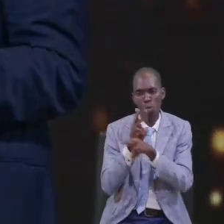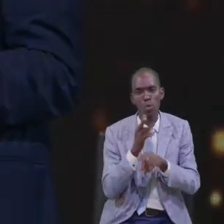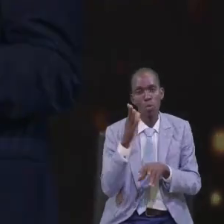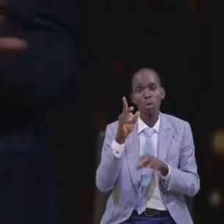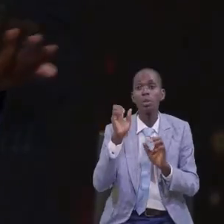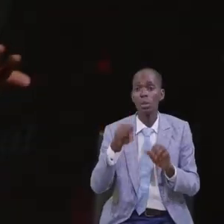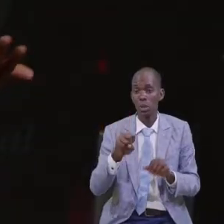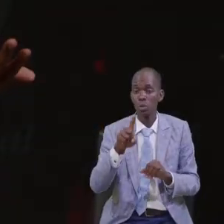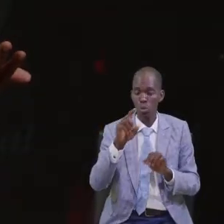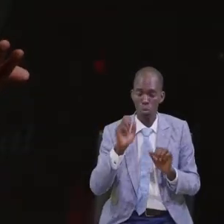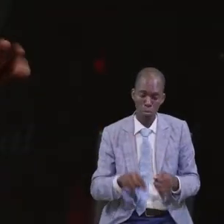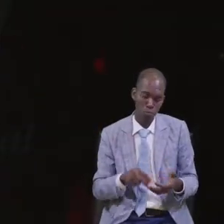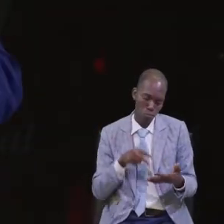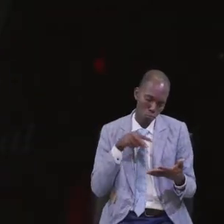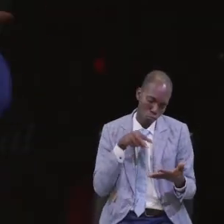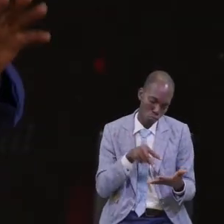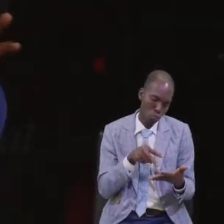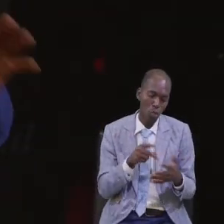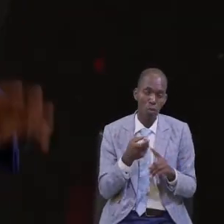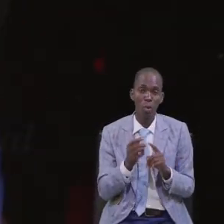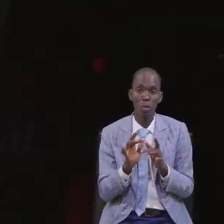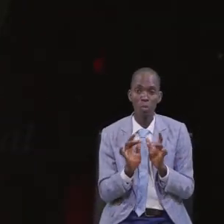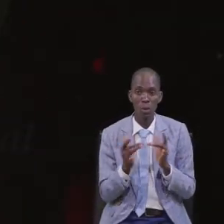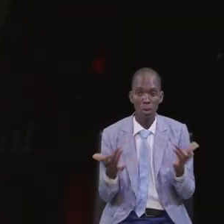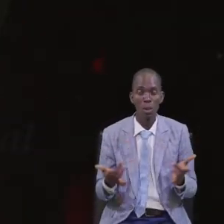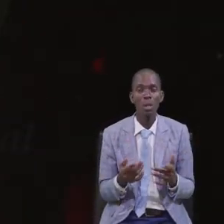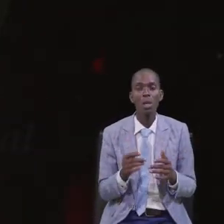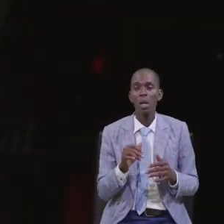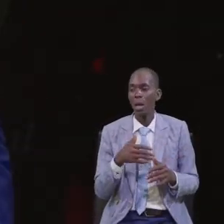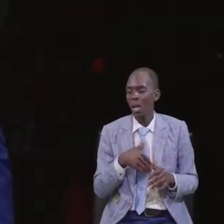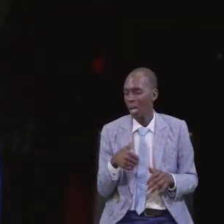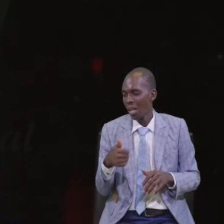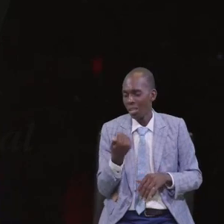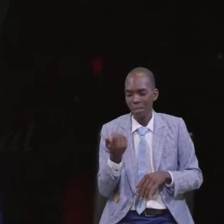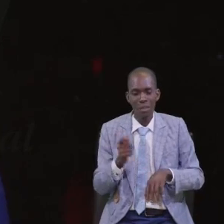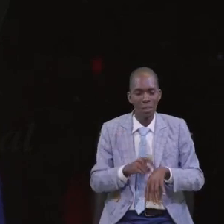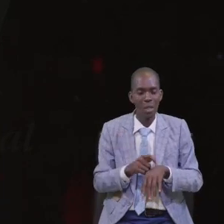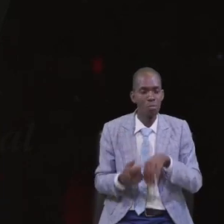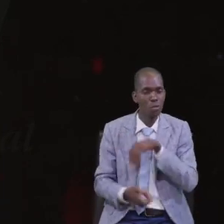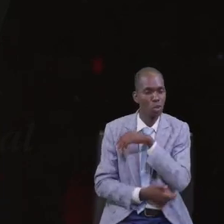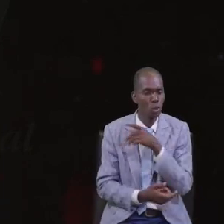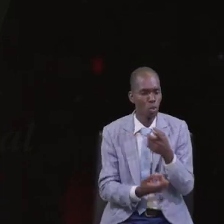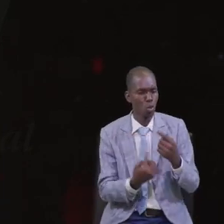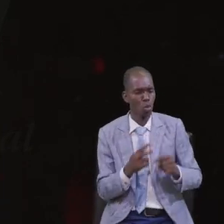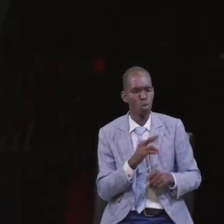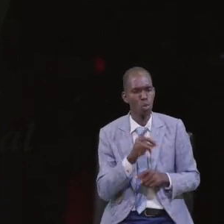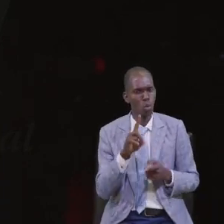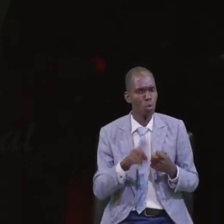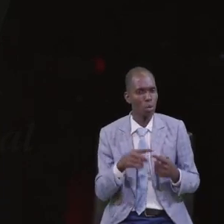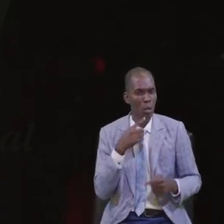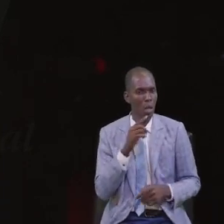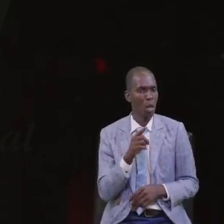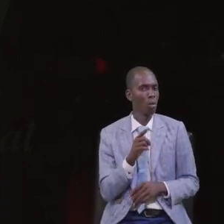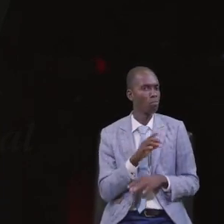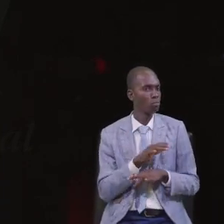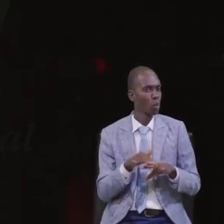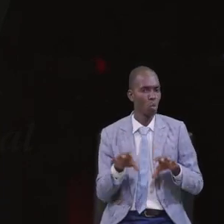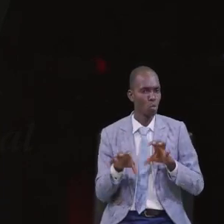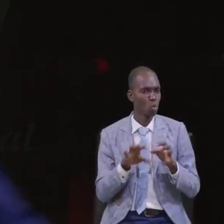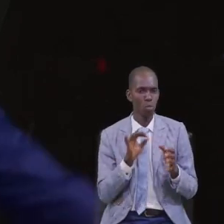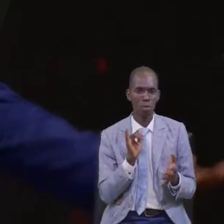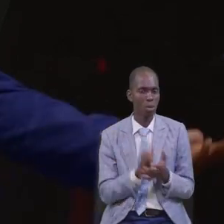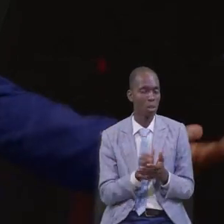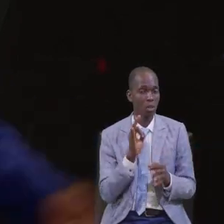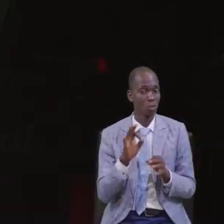can listen, but if temptation comes, there's nobody to say, hey, if you do that, you'll